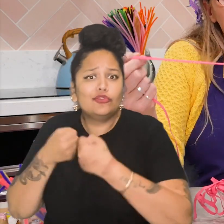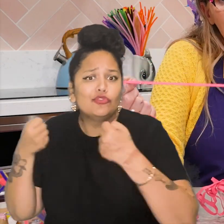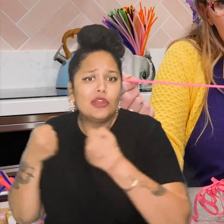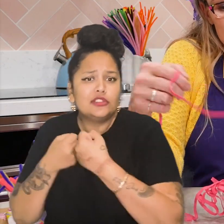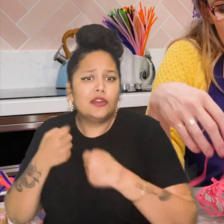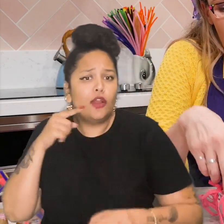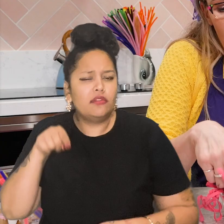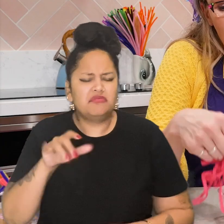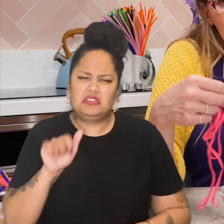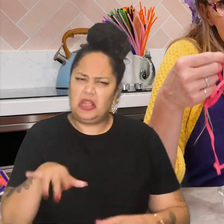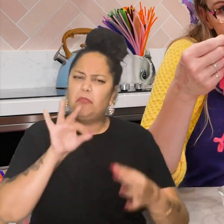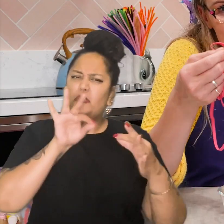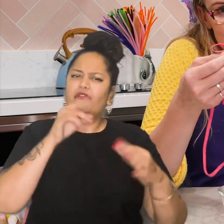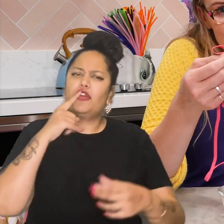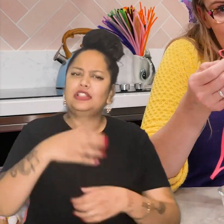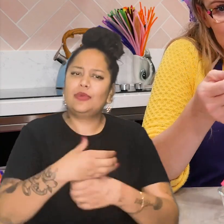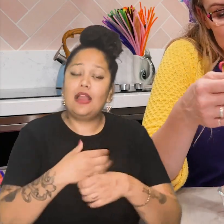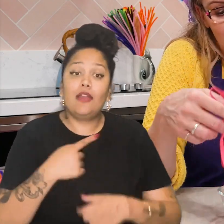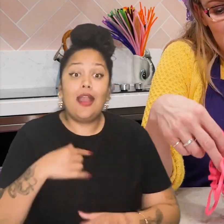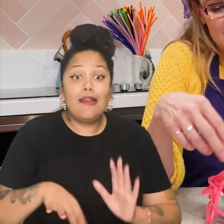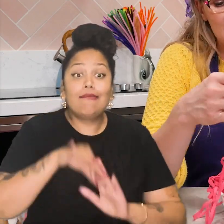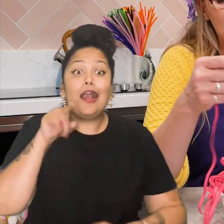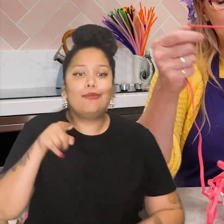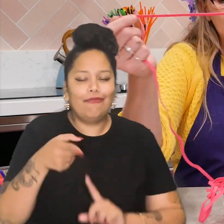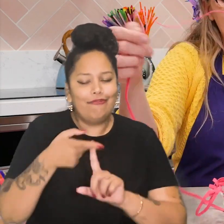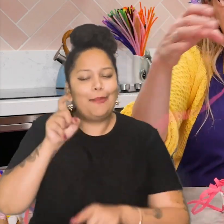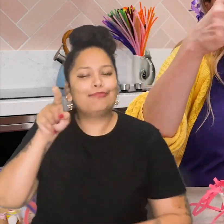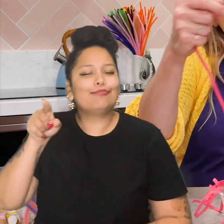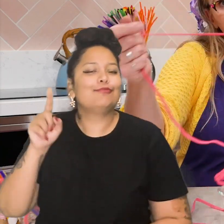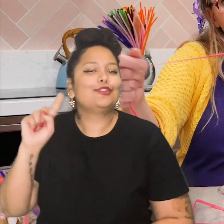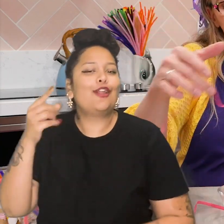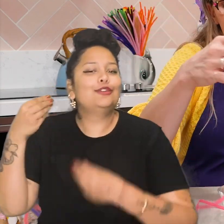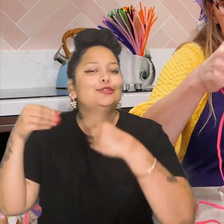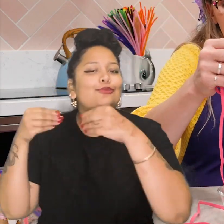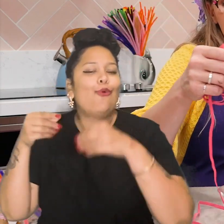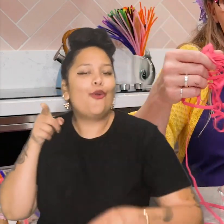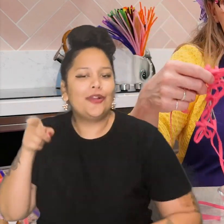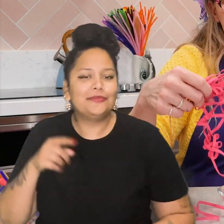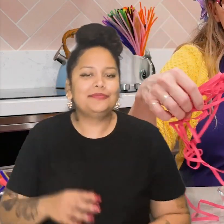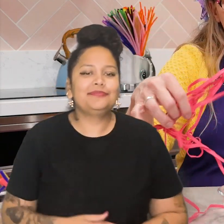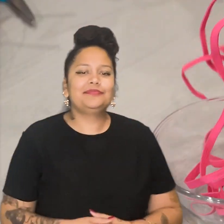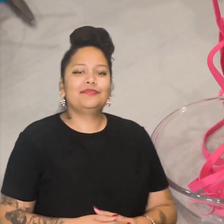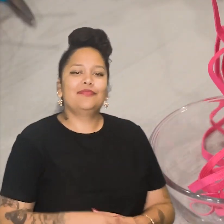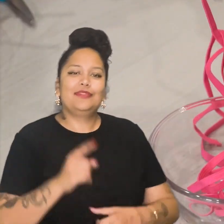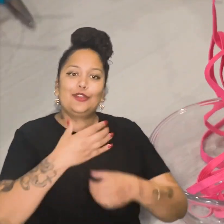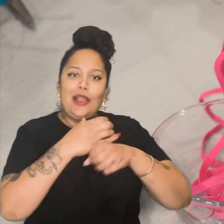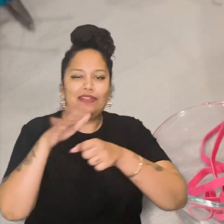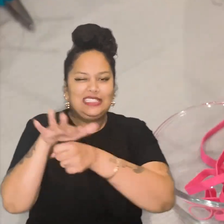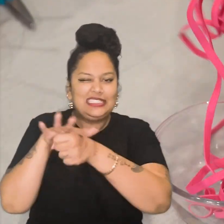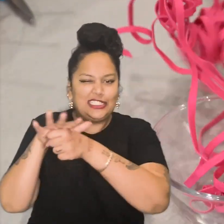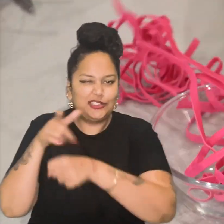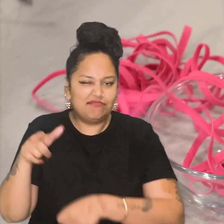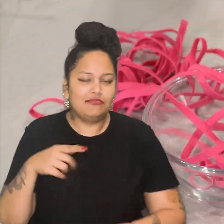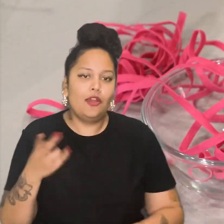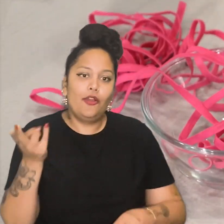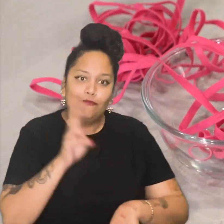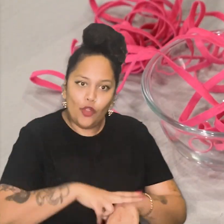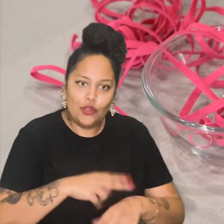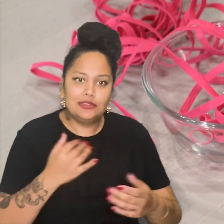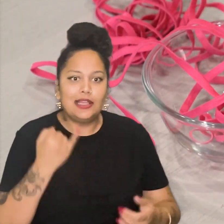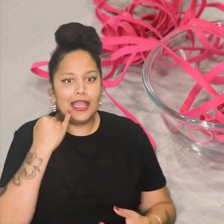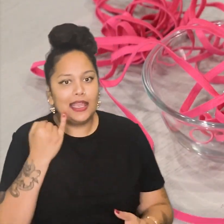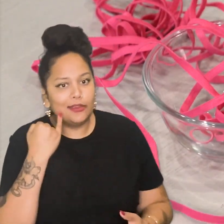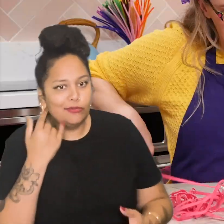And I found all this elastic at the dollar store. In the craft section, of course, you're gonna wanna take the end of the